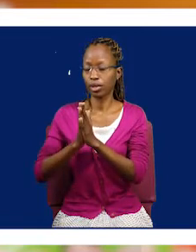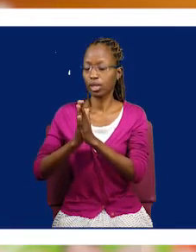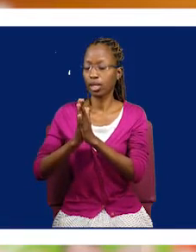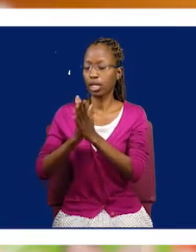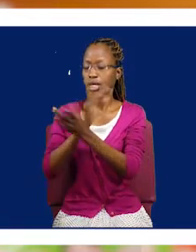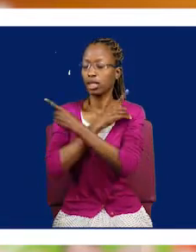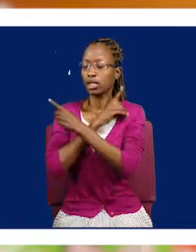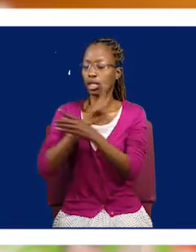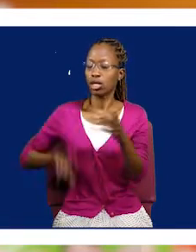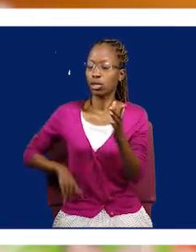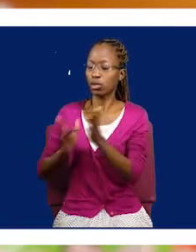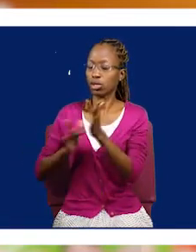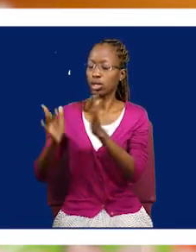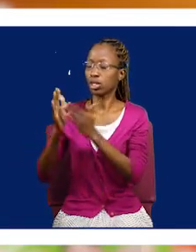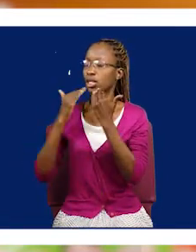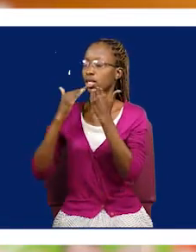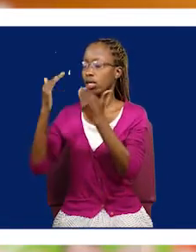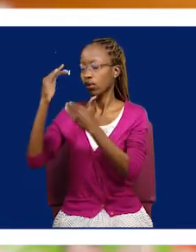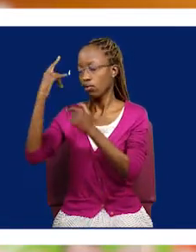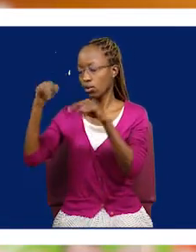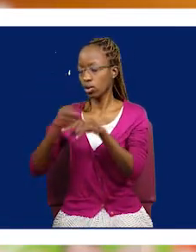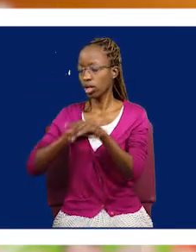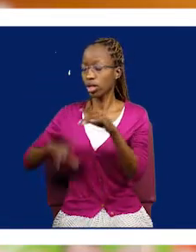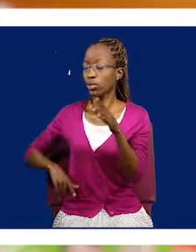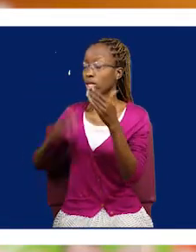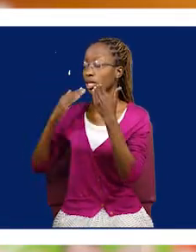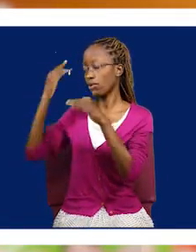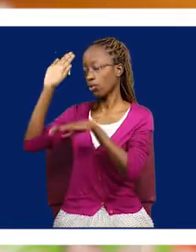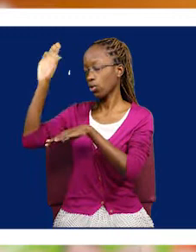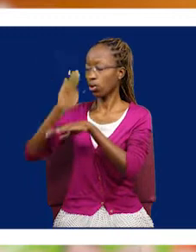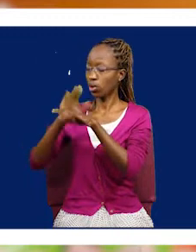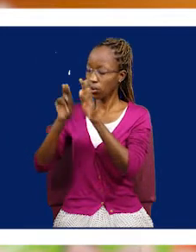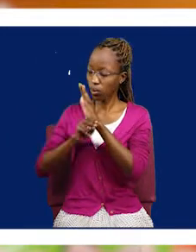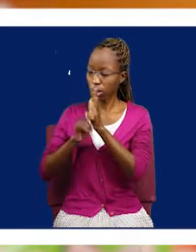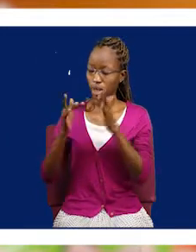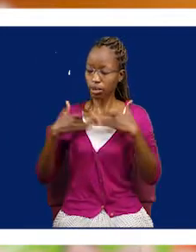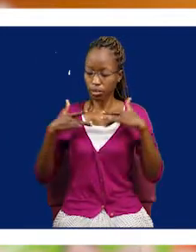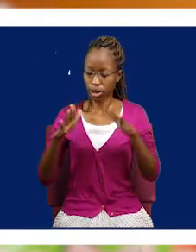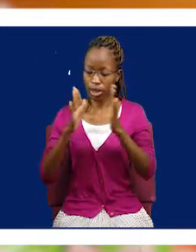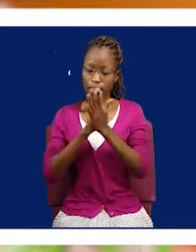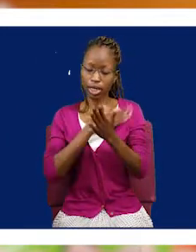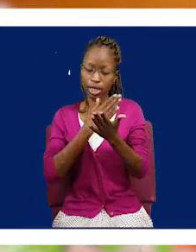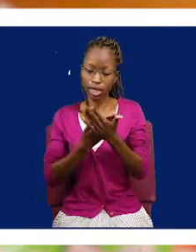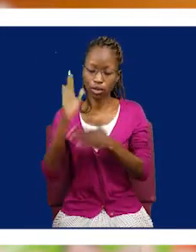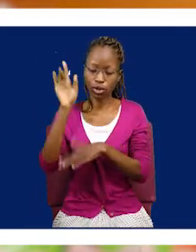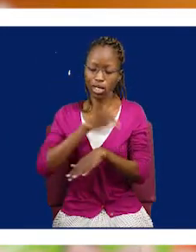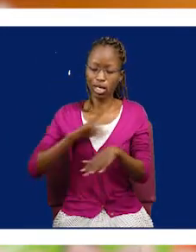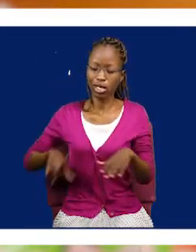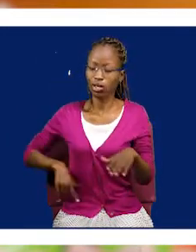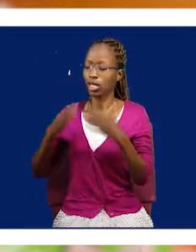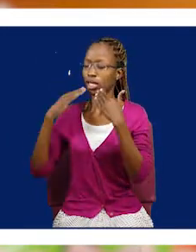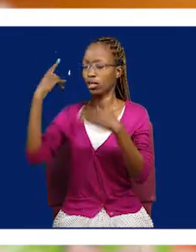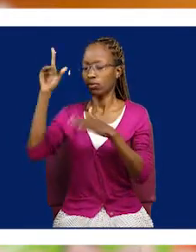Dear Lord Jesus, thank you for this day. Thank you for your goodness, for your mercies, and for your grace. Thank